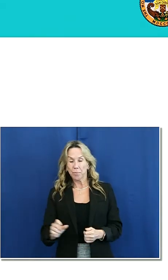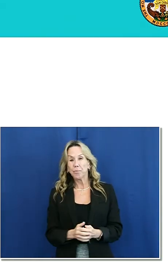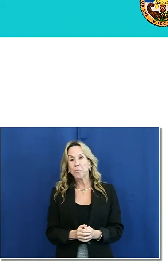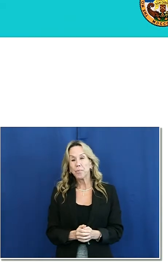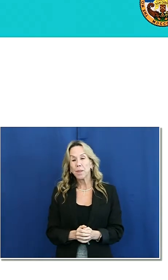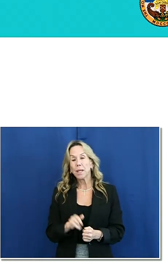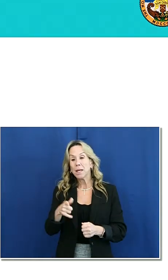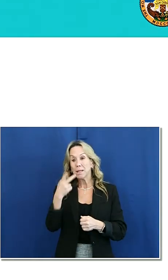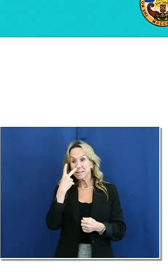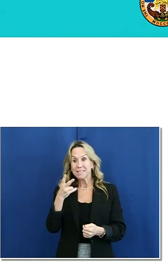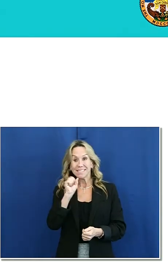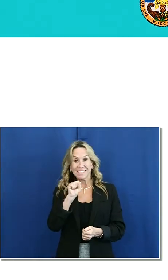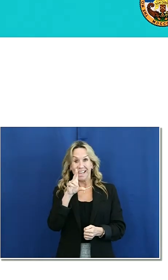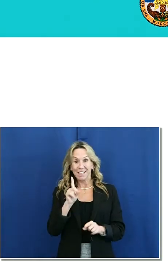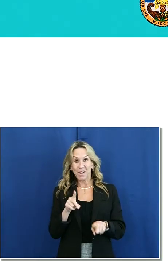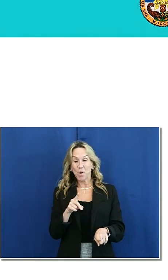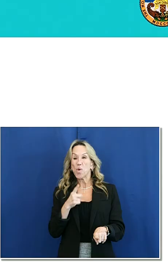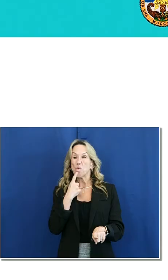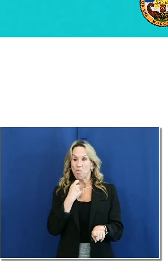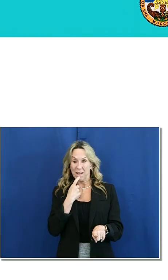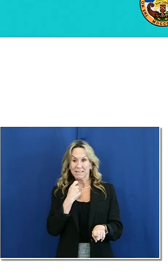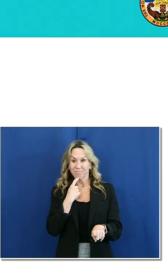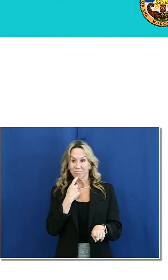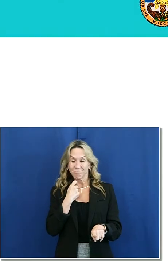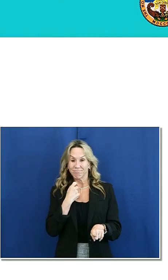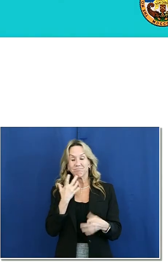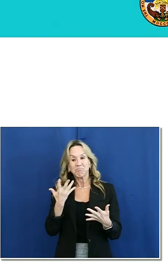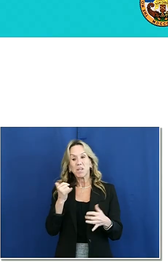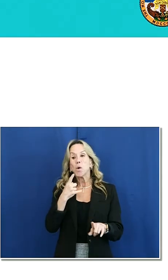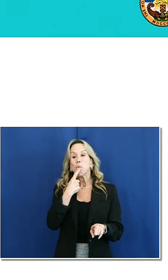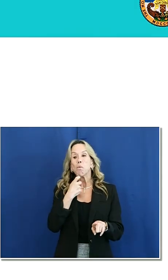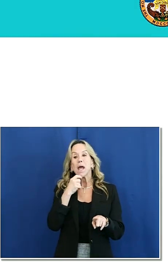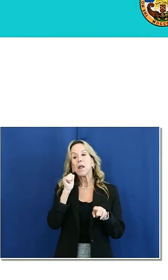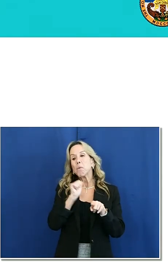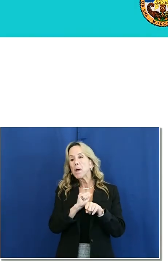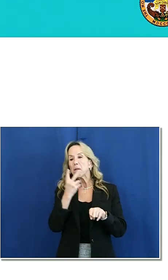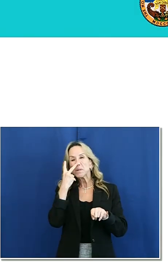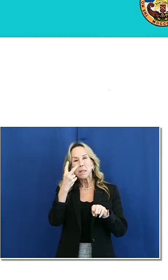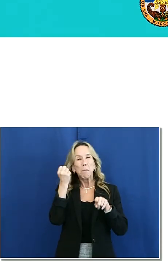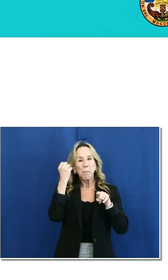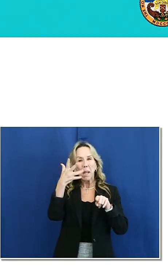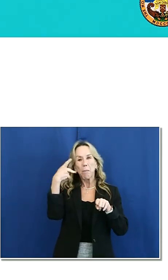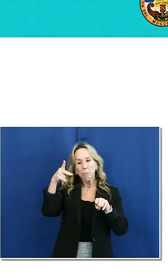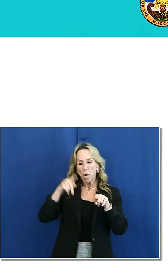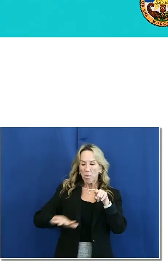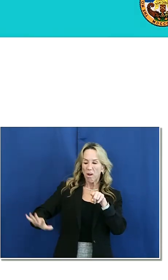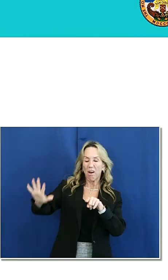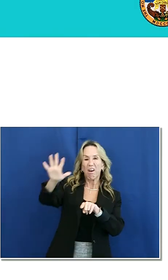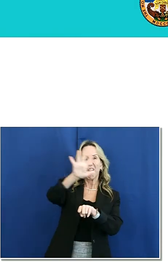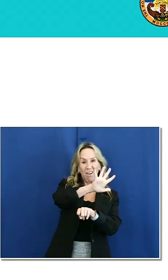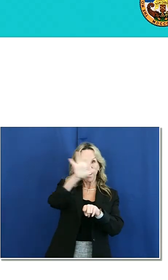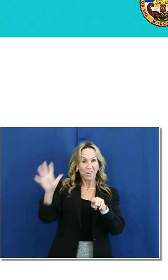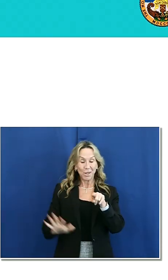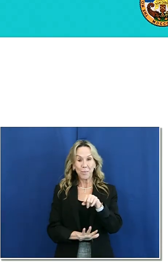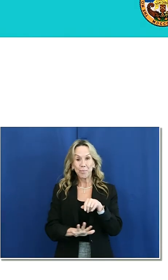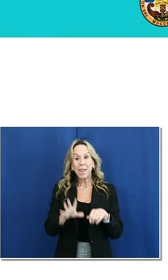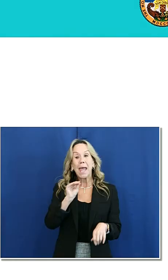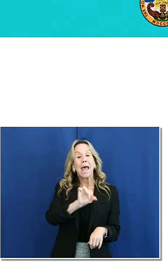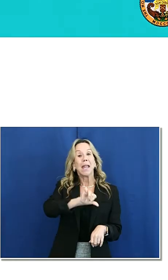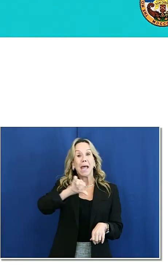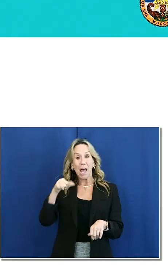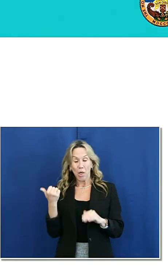the county of San Diego is red, surrounded by a sea of purple there. And the other